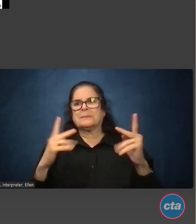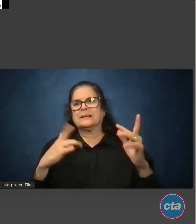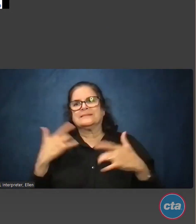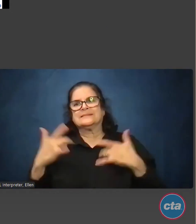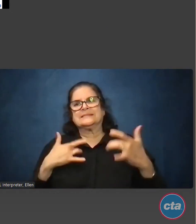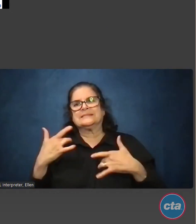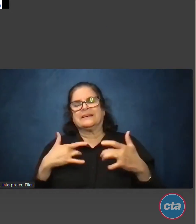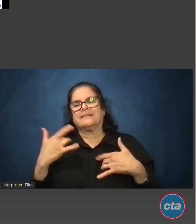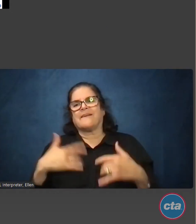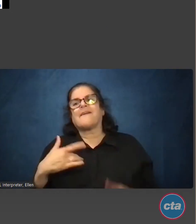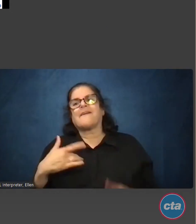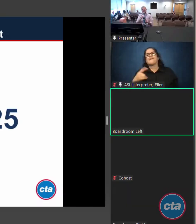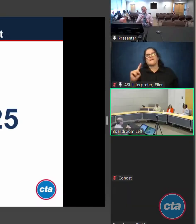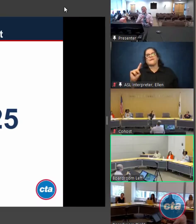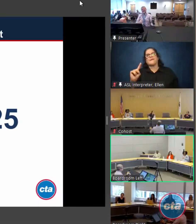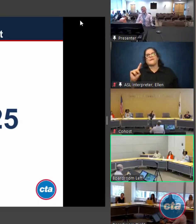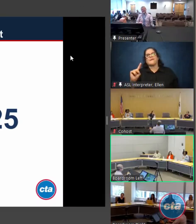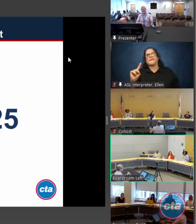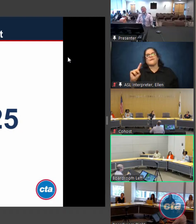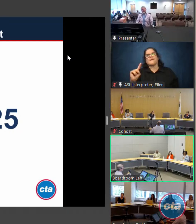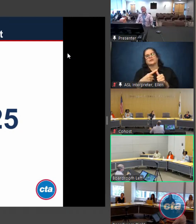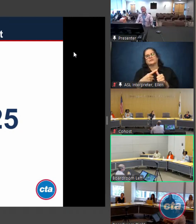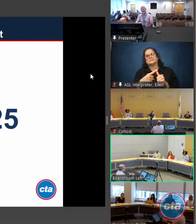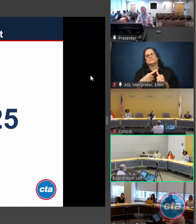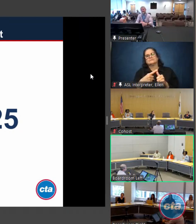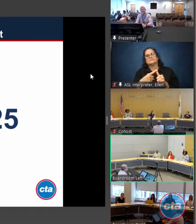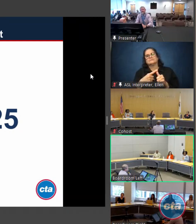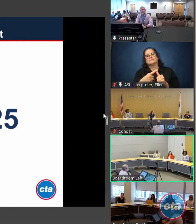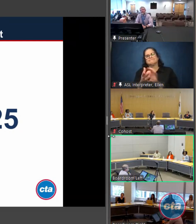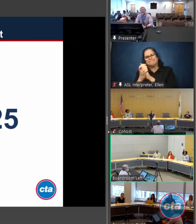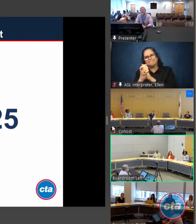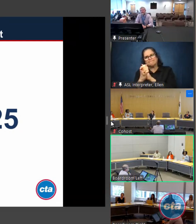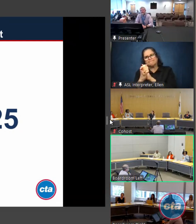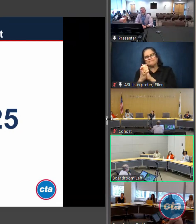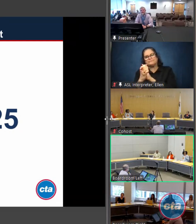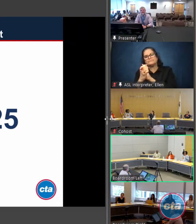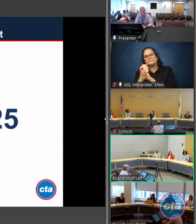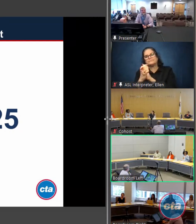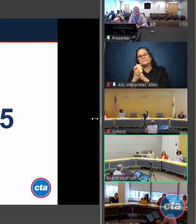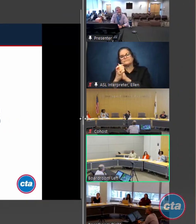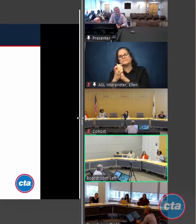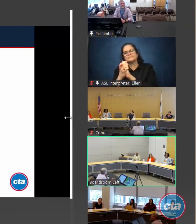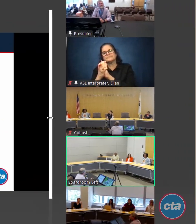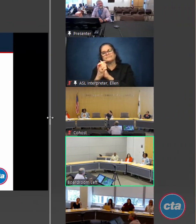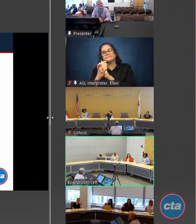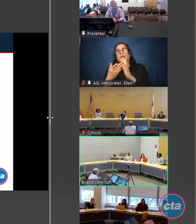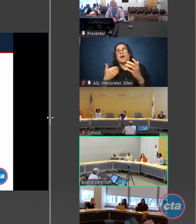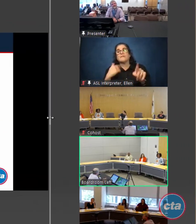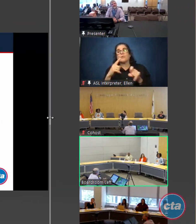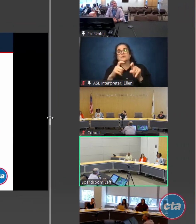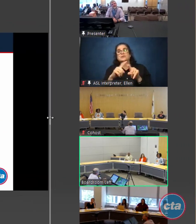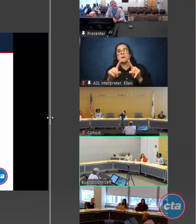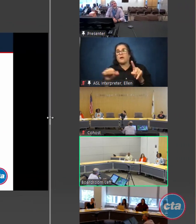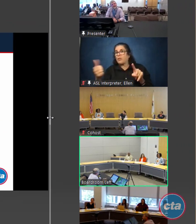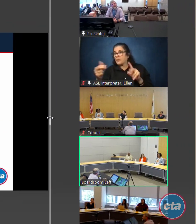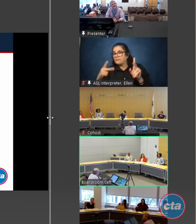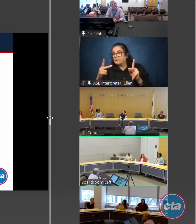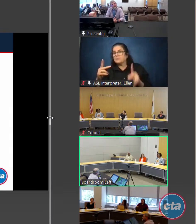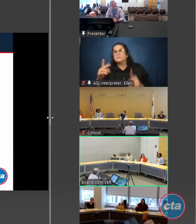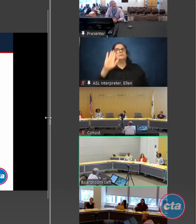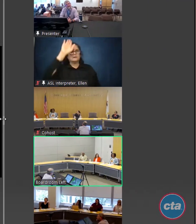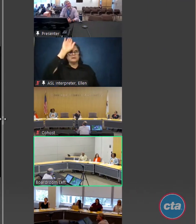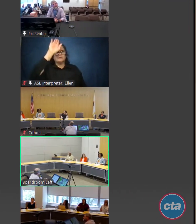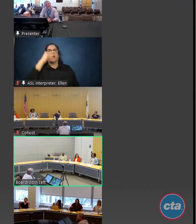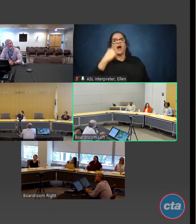first of all, congrats. I always have my questions, but does anyone have questions? David? I do.